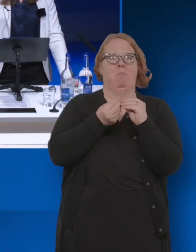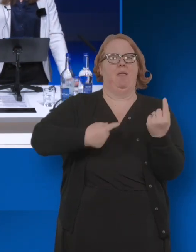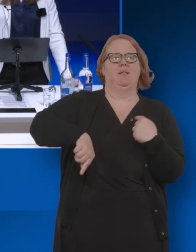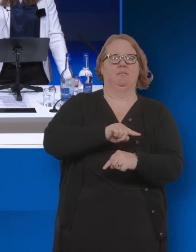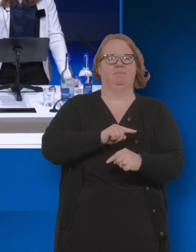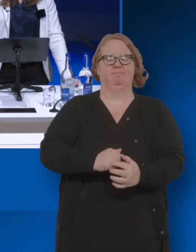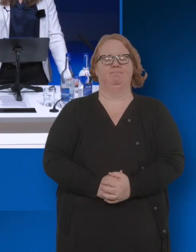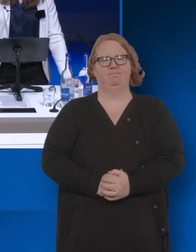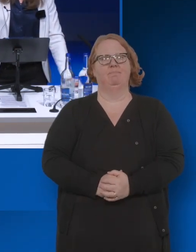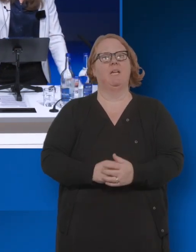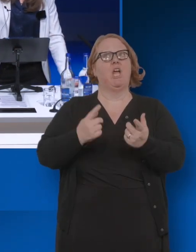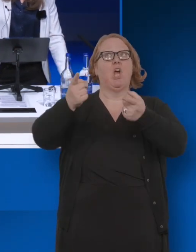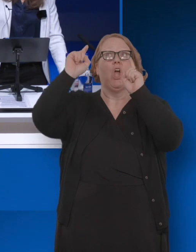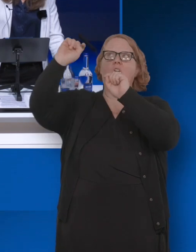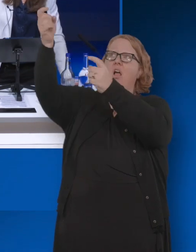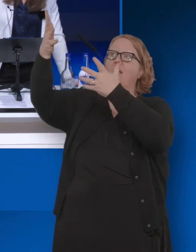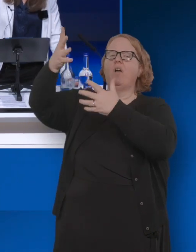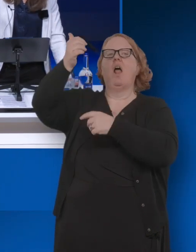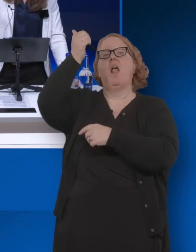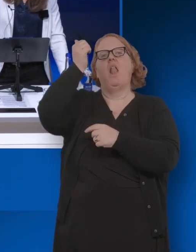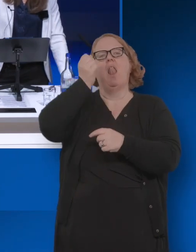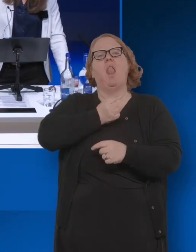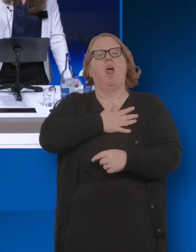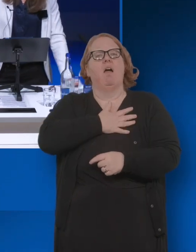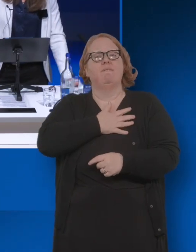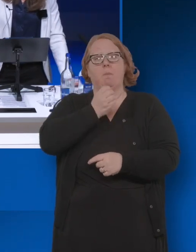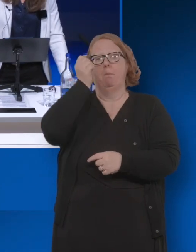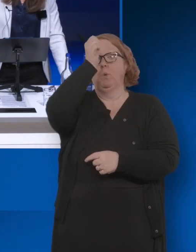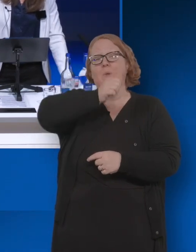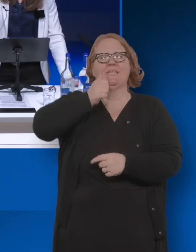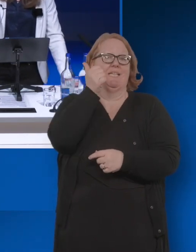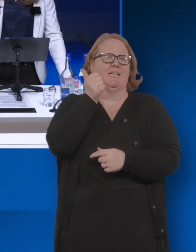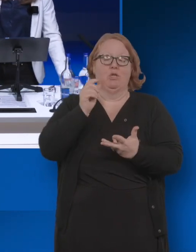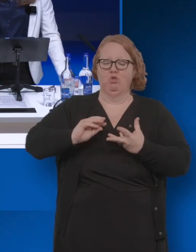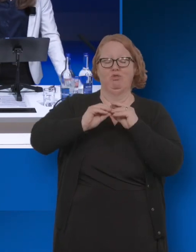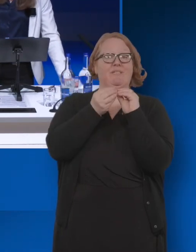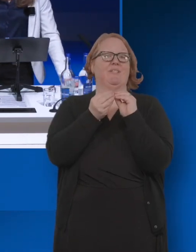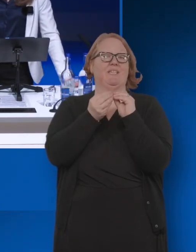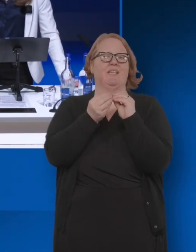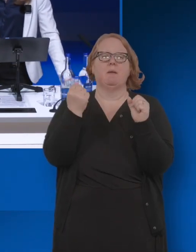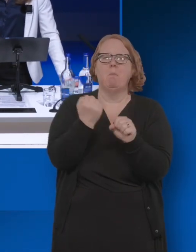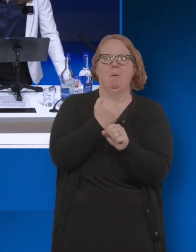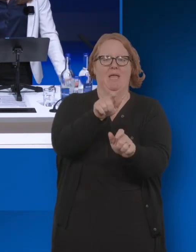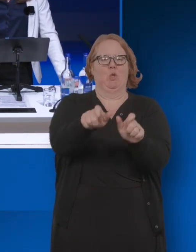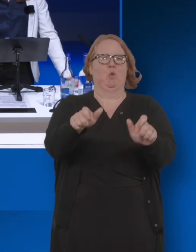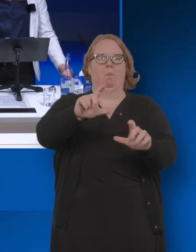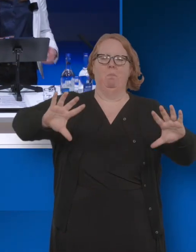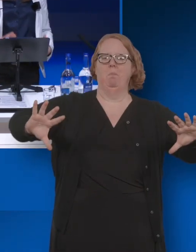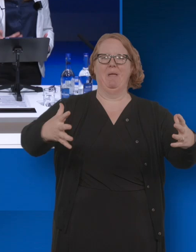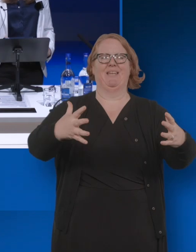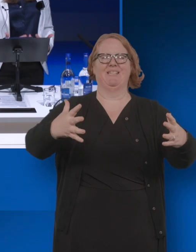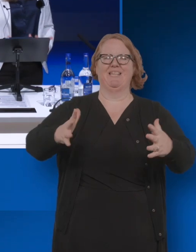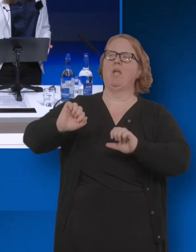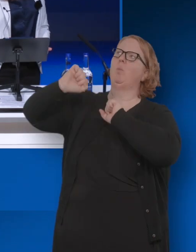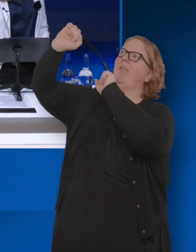divine mind, a God of love, beauty, and creativity, who has made humanity